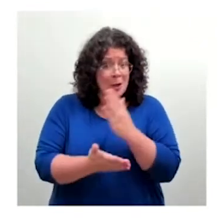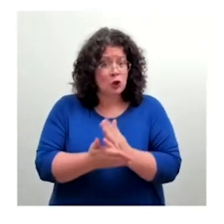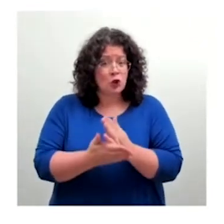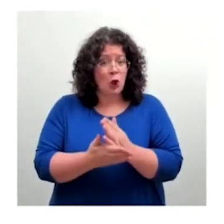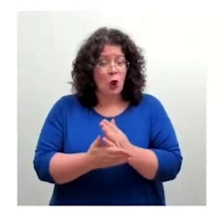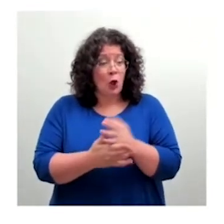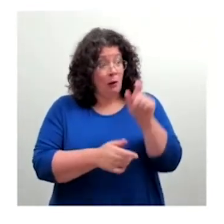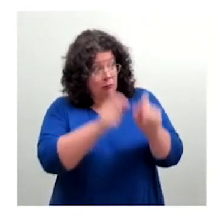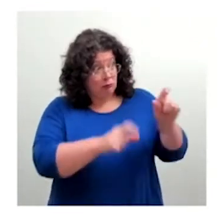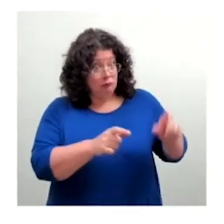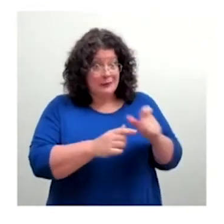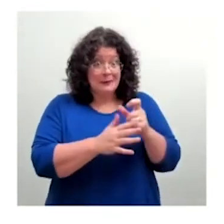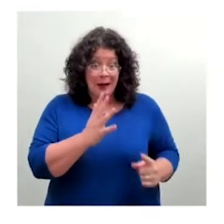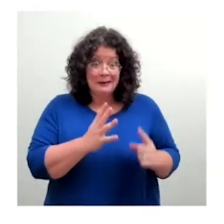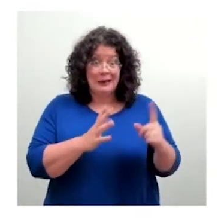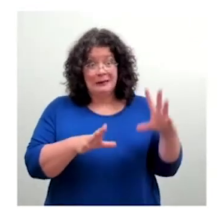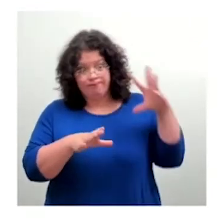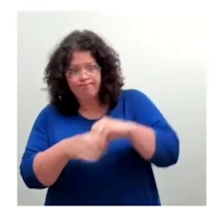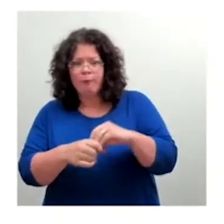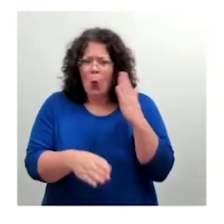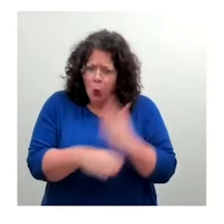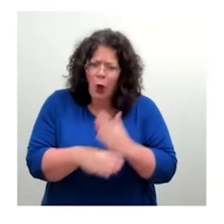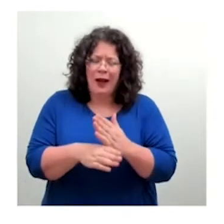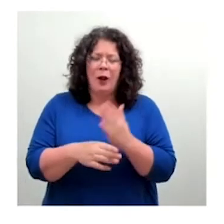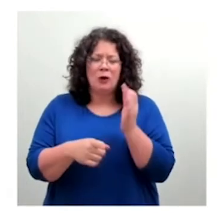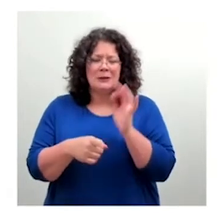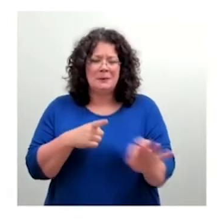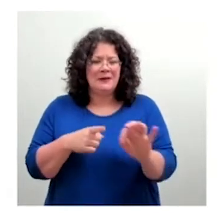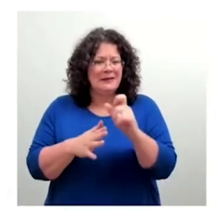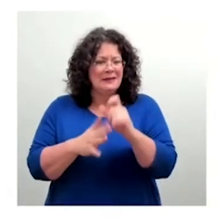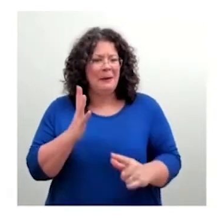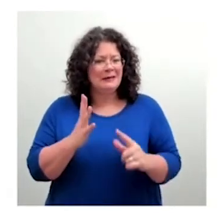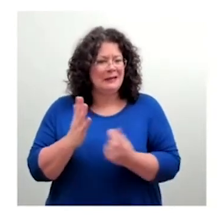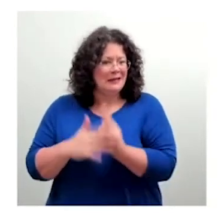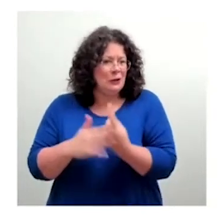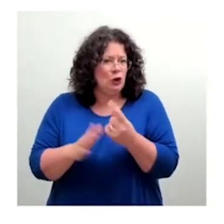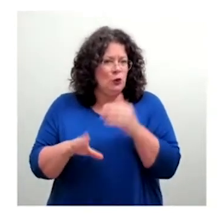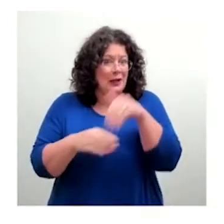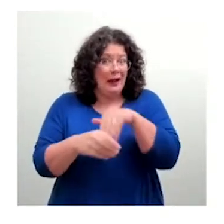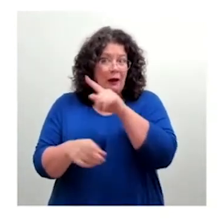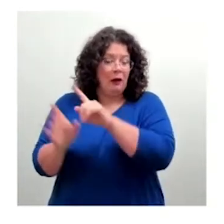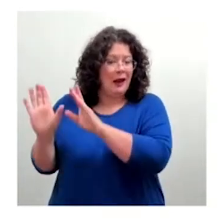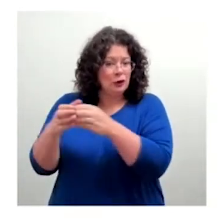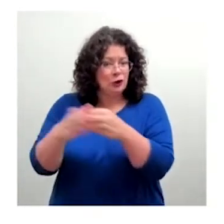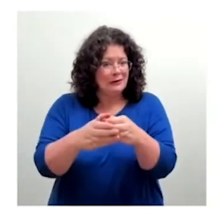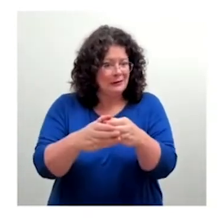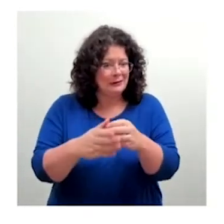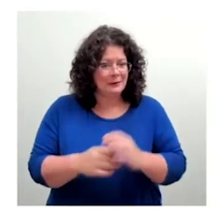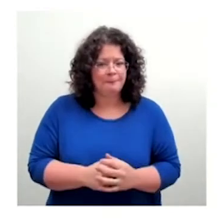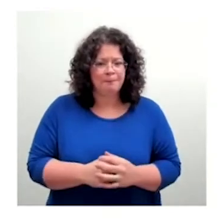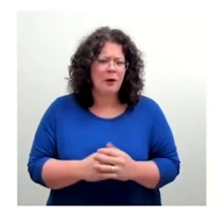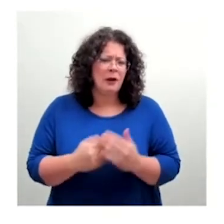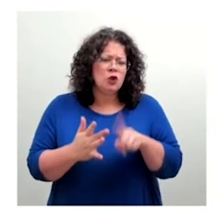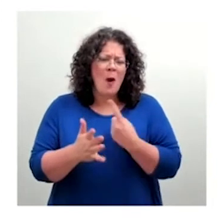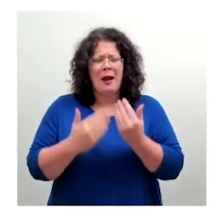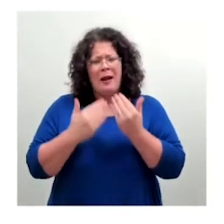Thank you very much. That's a really interesting overview. And I would challenge all the organisations who are regarding to this call today to think about, have you